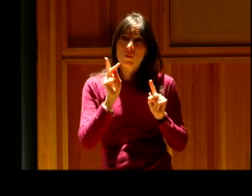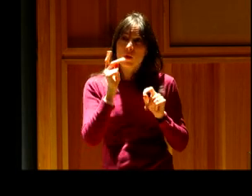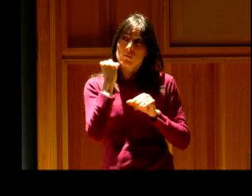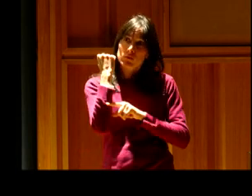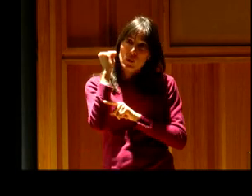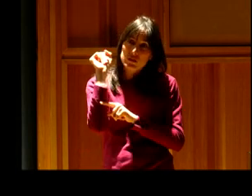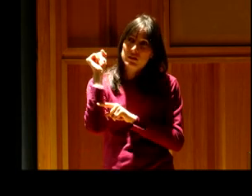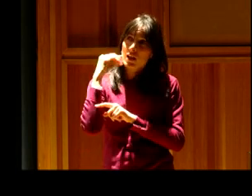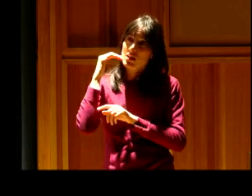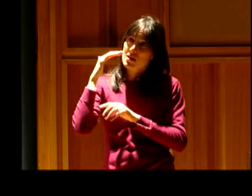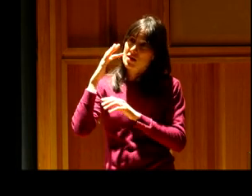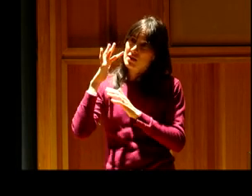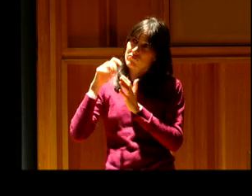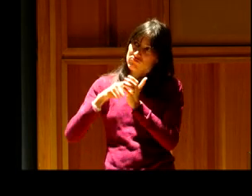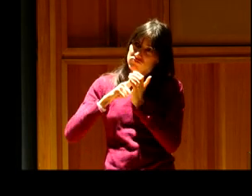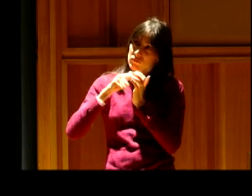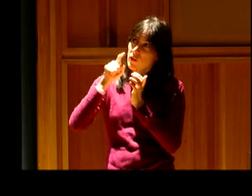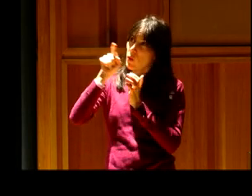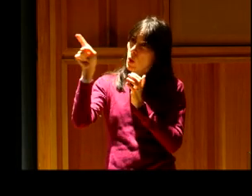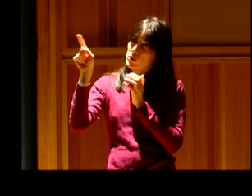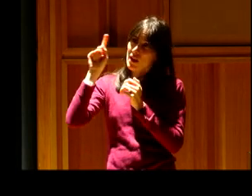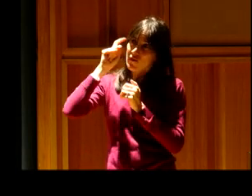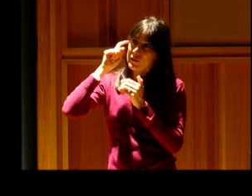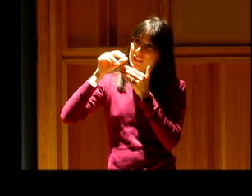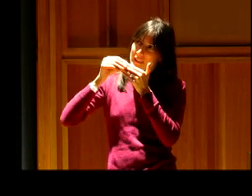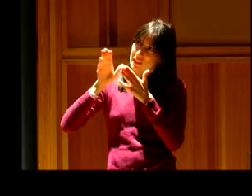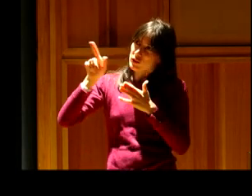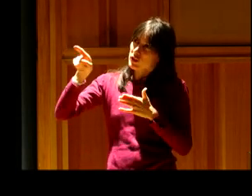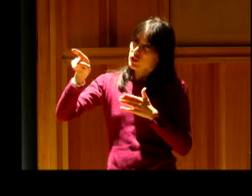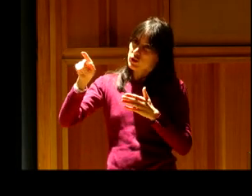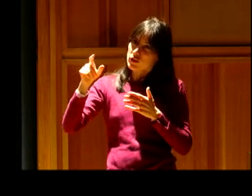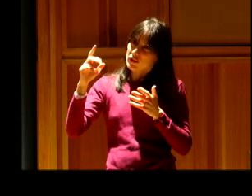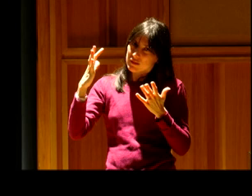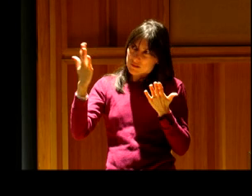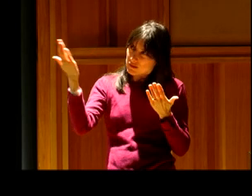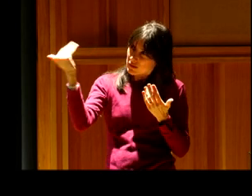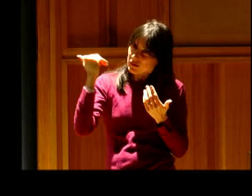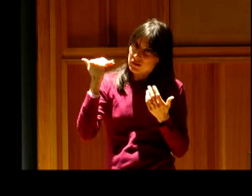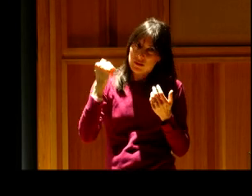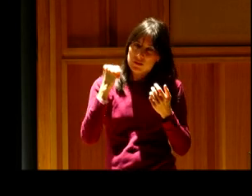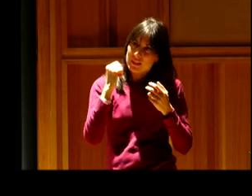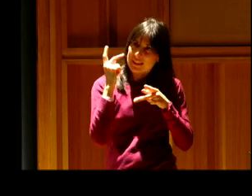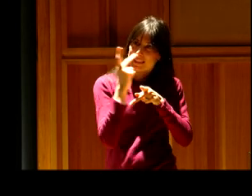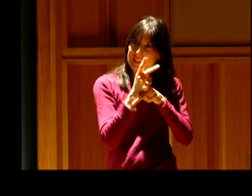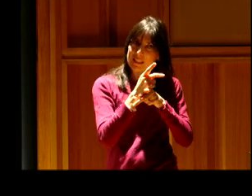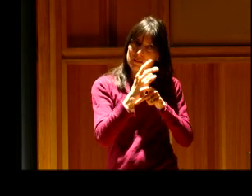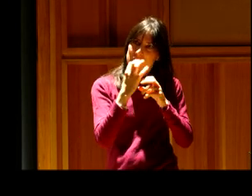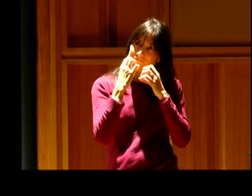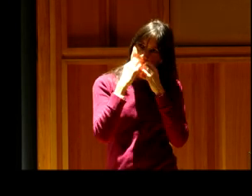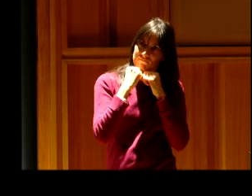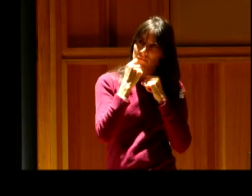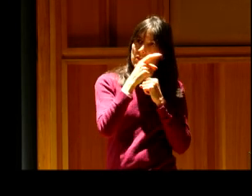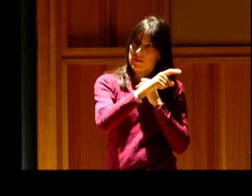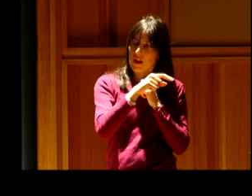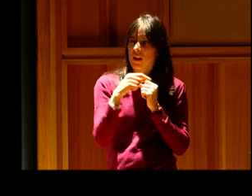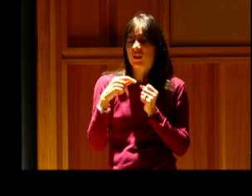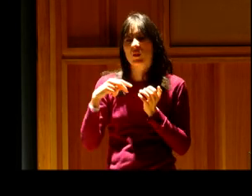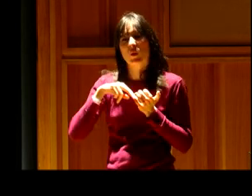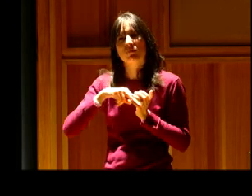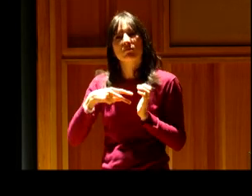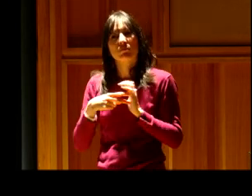fight to save that land, we've got to demand that our leaders start building that bridge to net